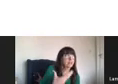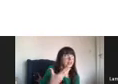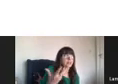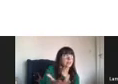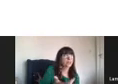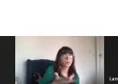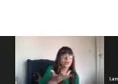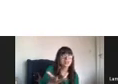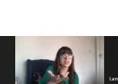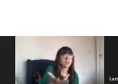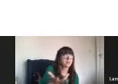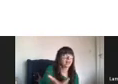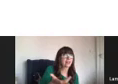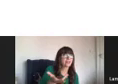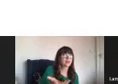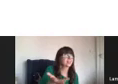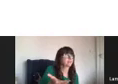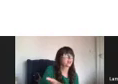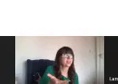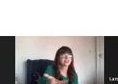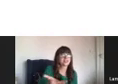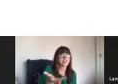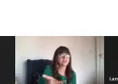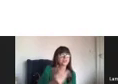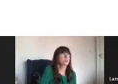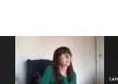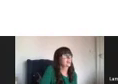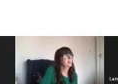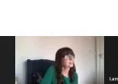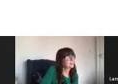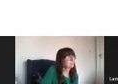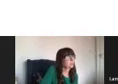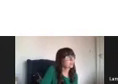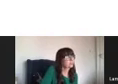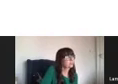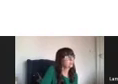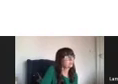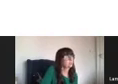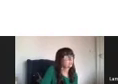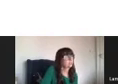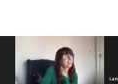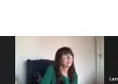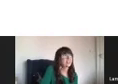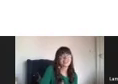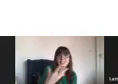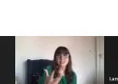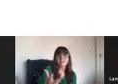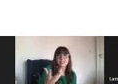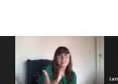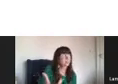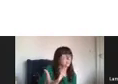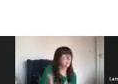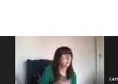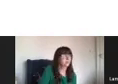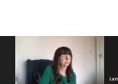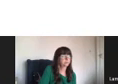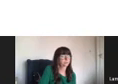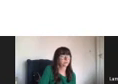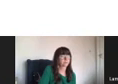I have explained to you why deaf people have to identify as disabled in order to access their rights. And this is our deaf